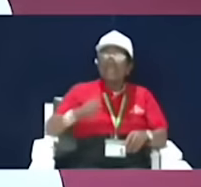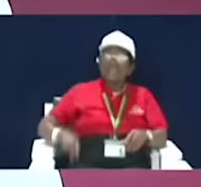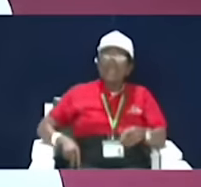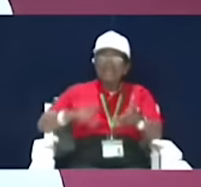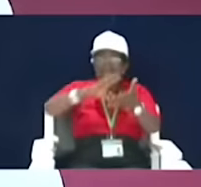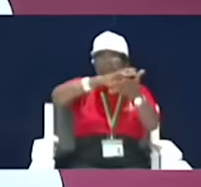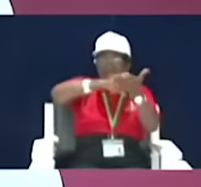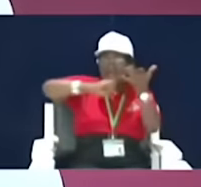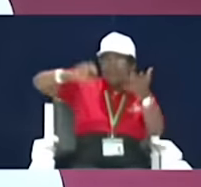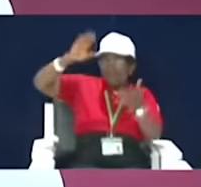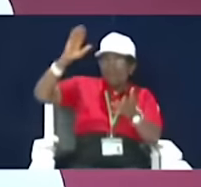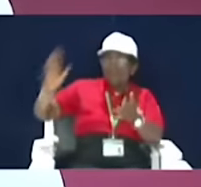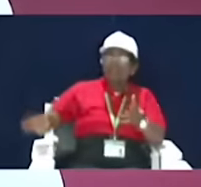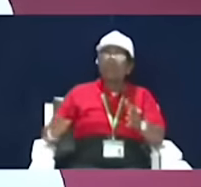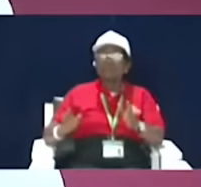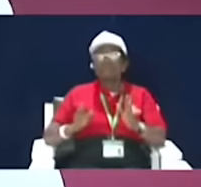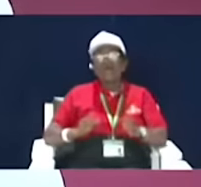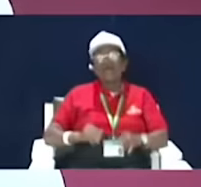You know,